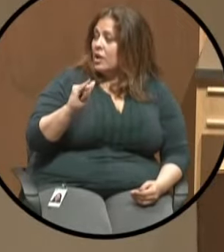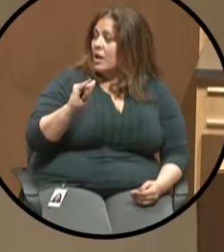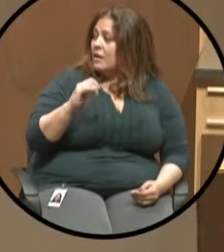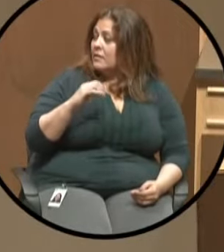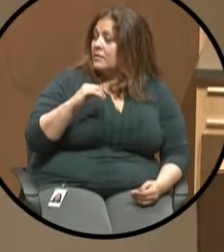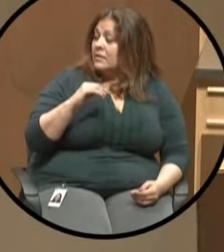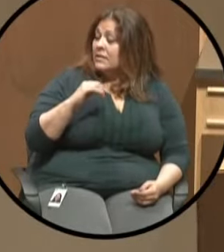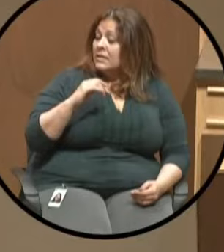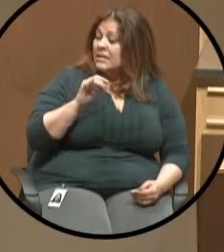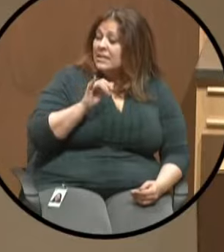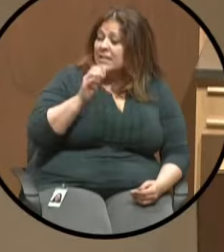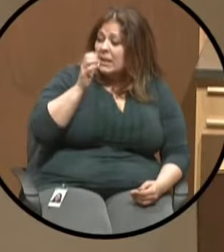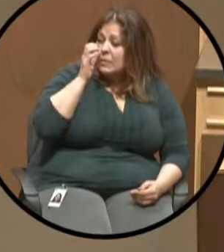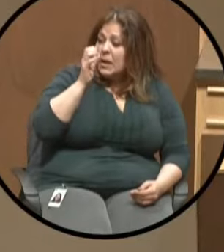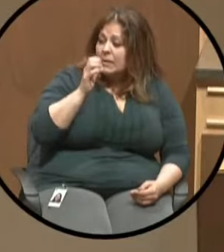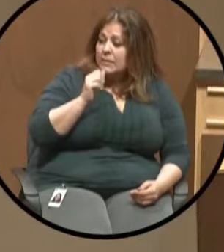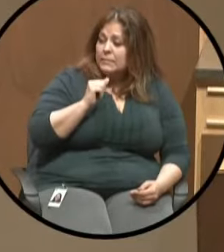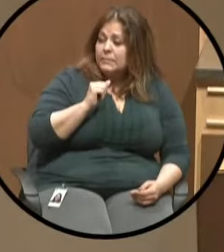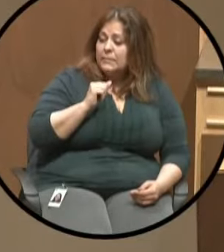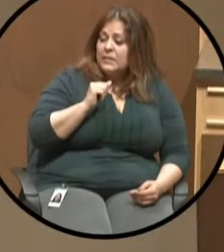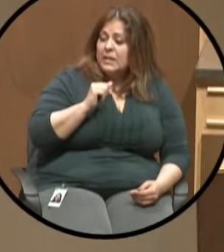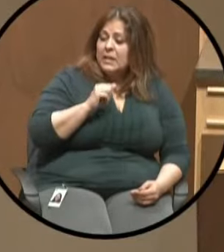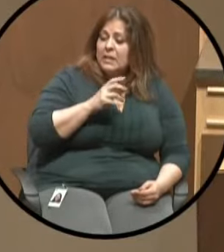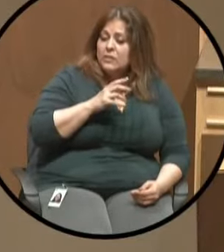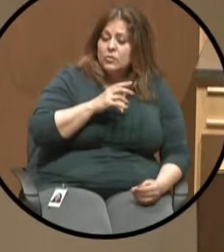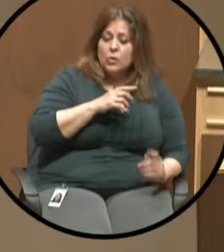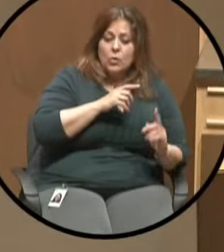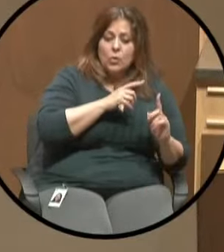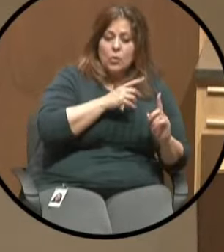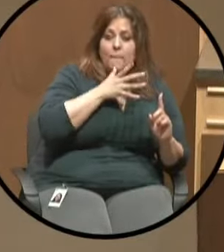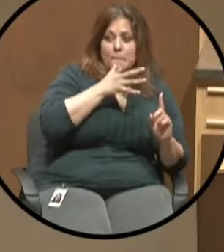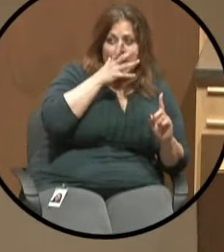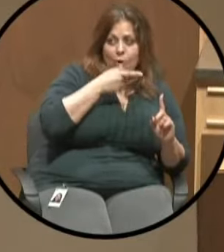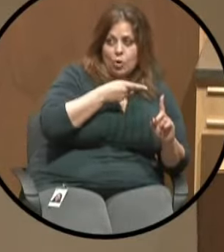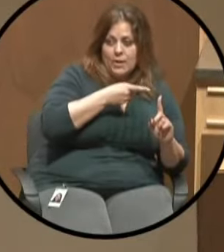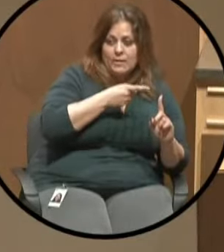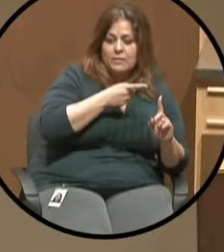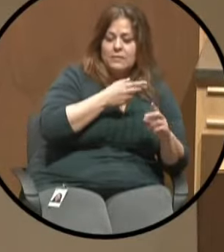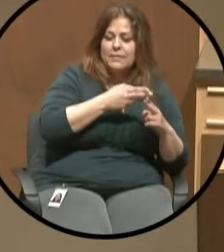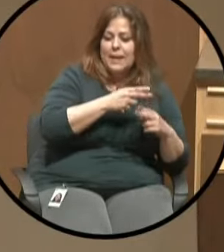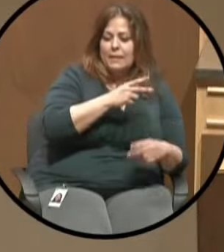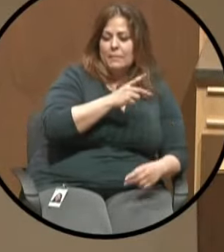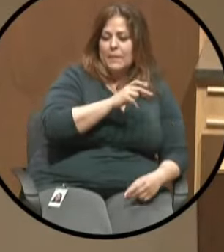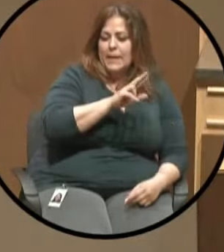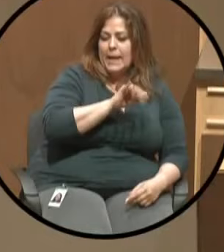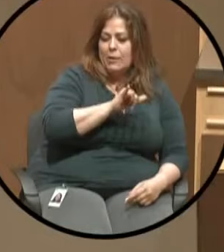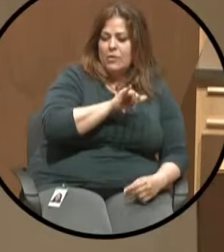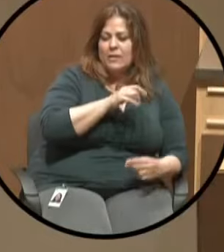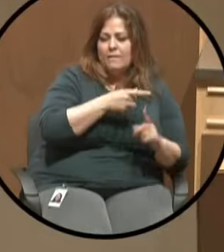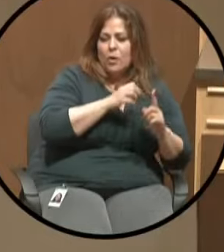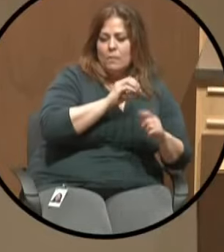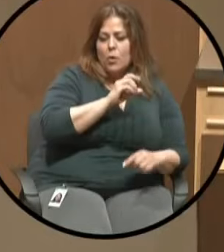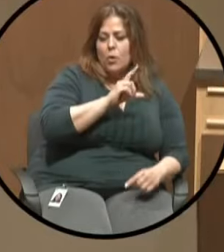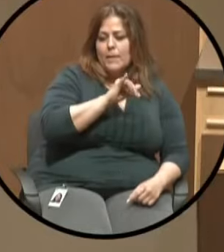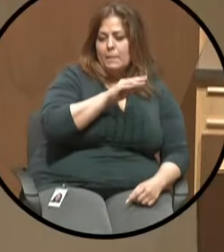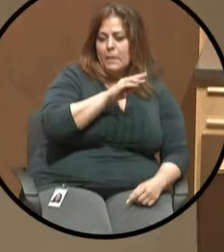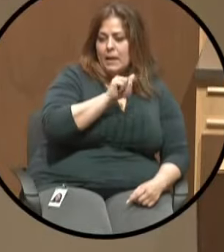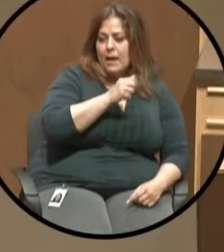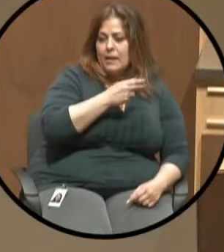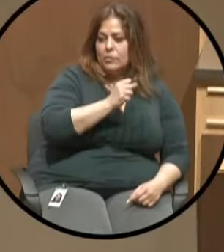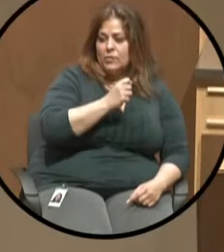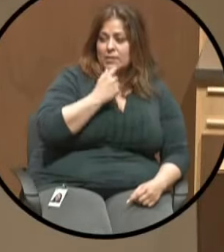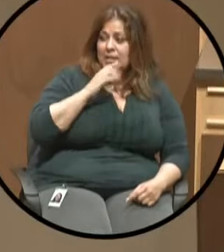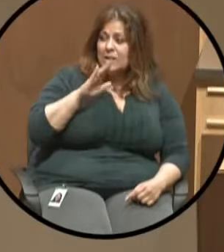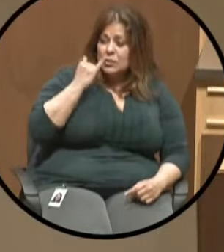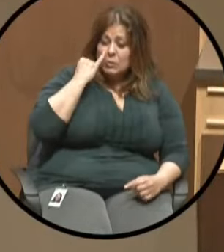train of thought, can an actual parent at Olympia High School named Carrie ask this question: can someone who received